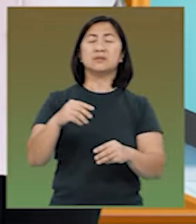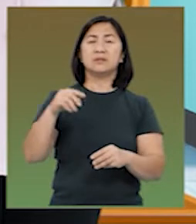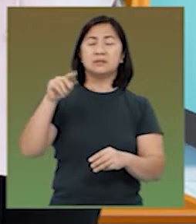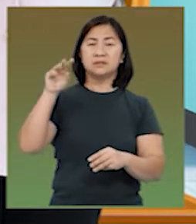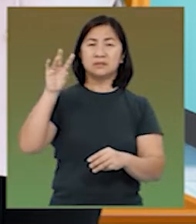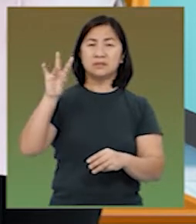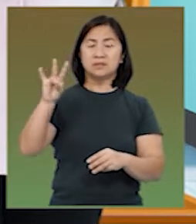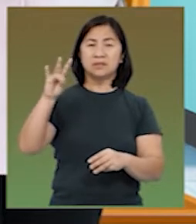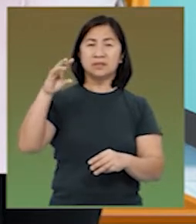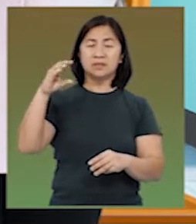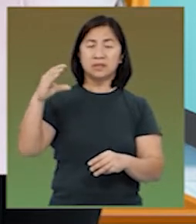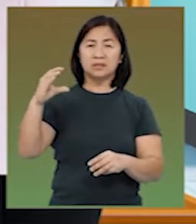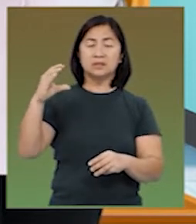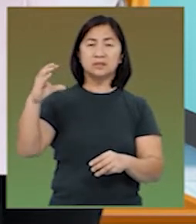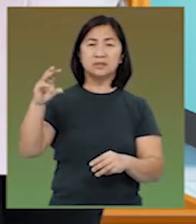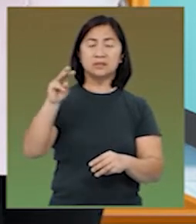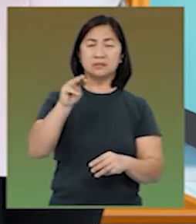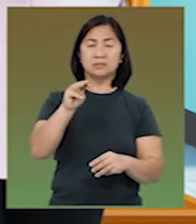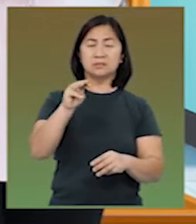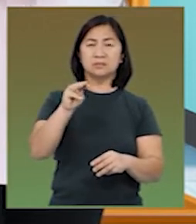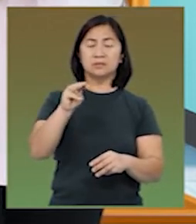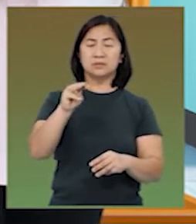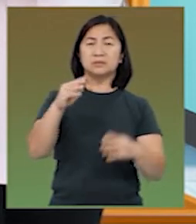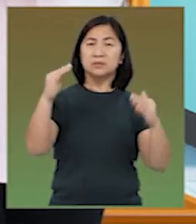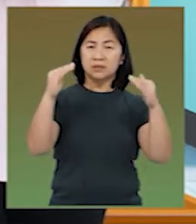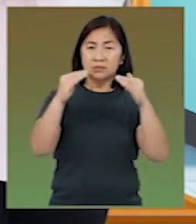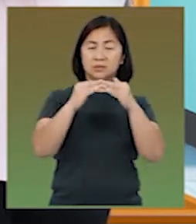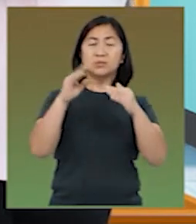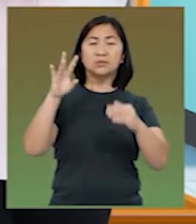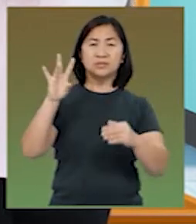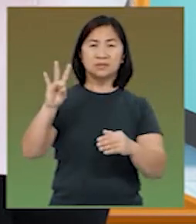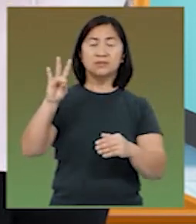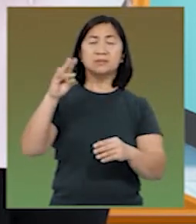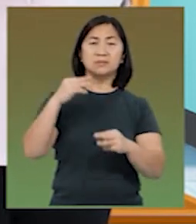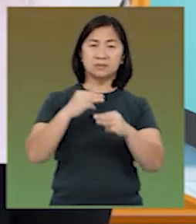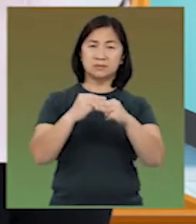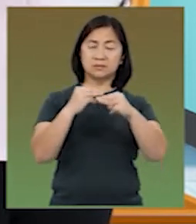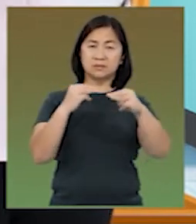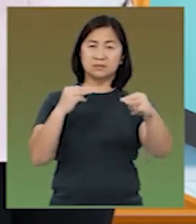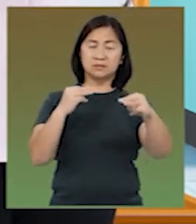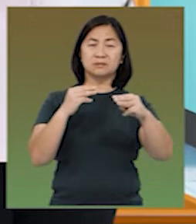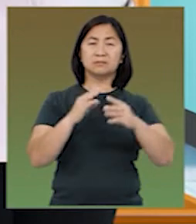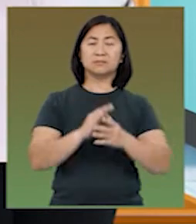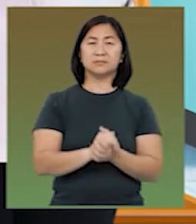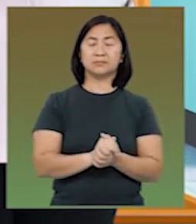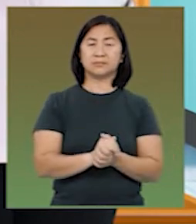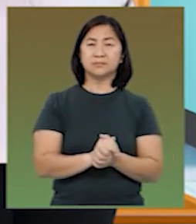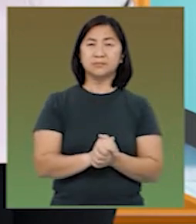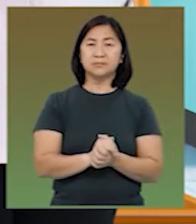700 centimeters is equal to 7 meters.